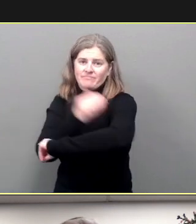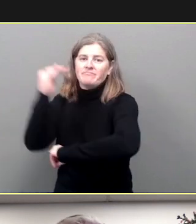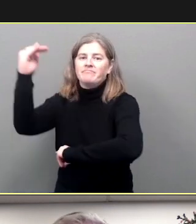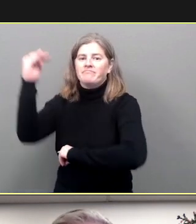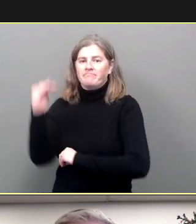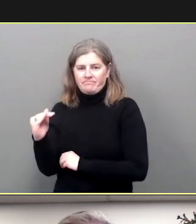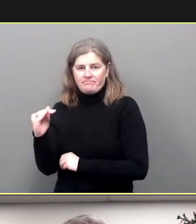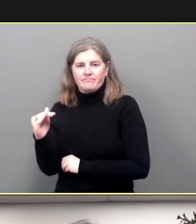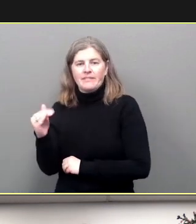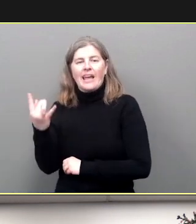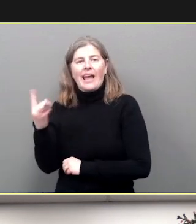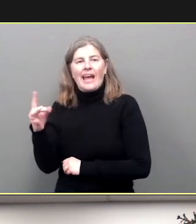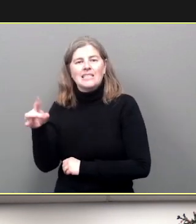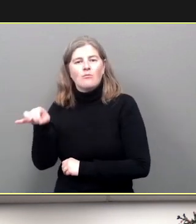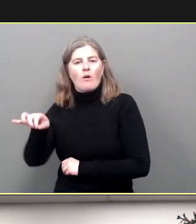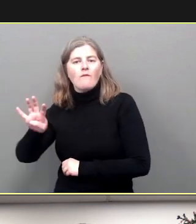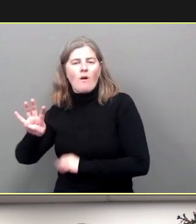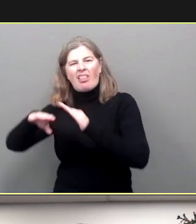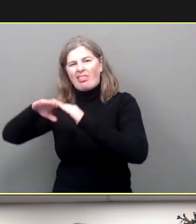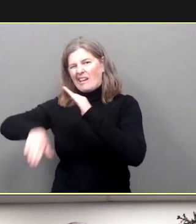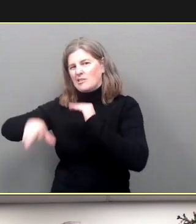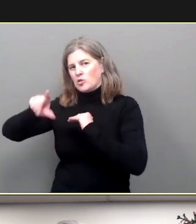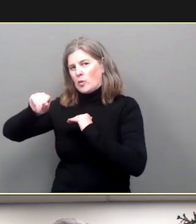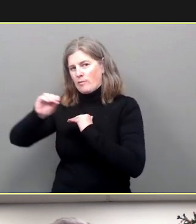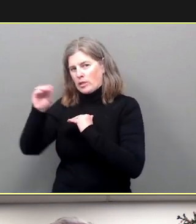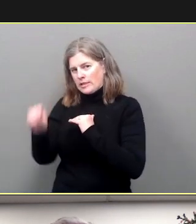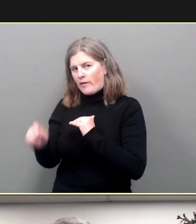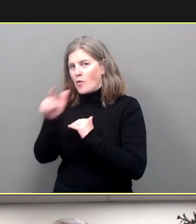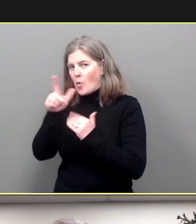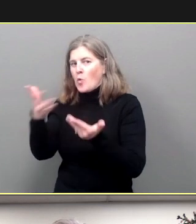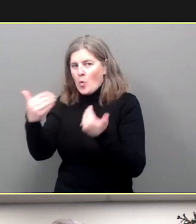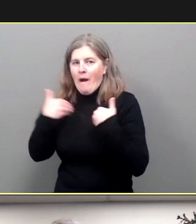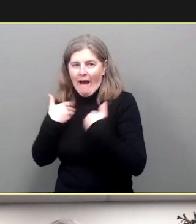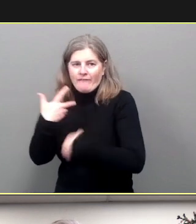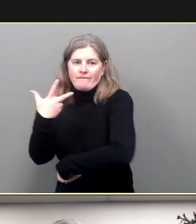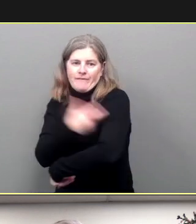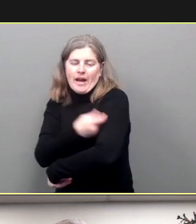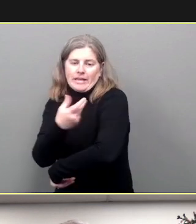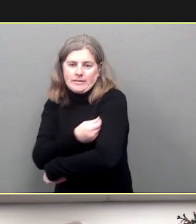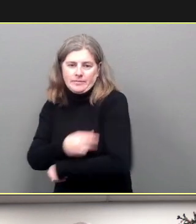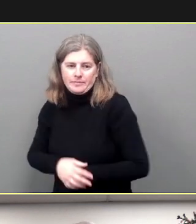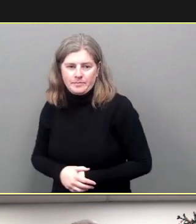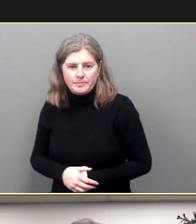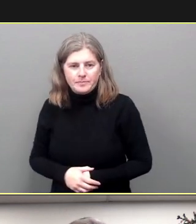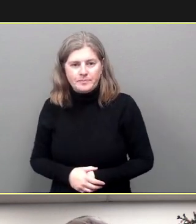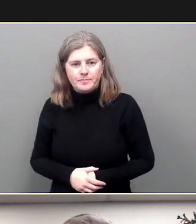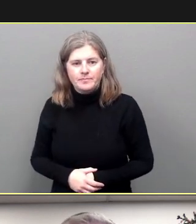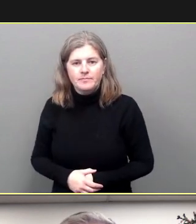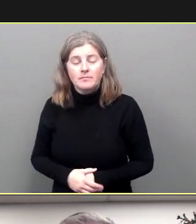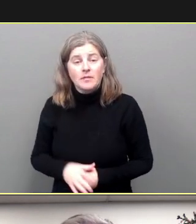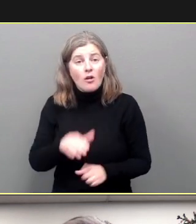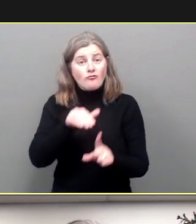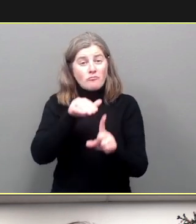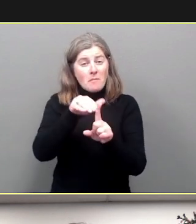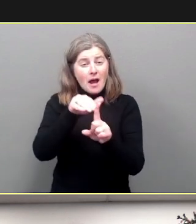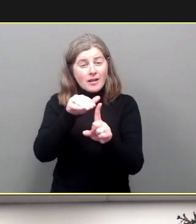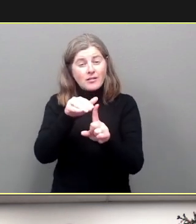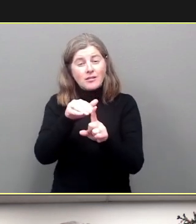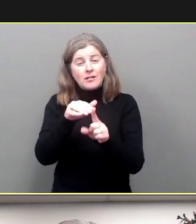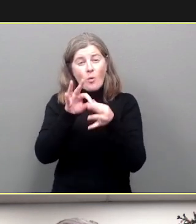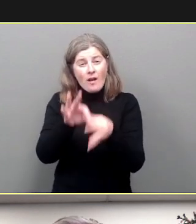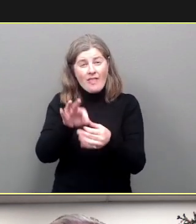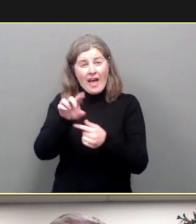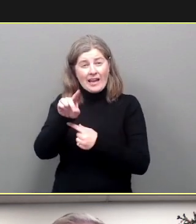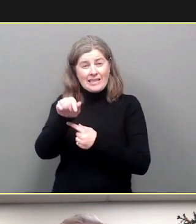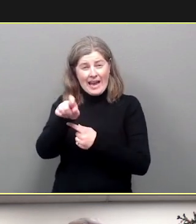unvaccinated individuals, less than 20% in vaccinated ones. And just a reminder, according to the data we looked at